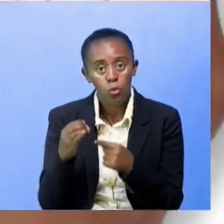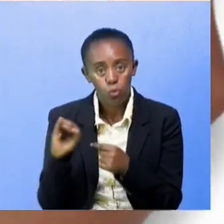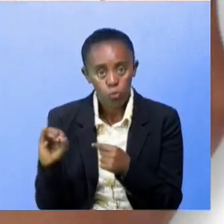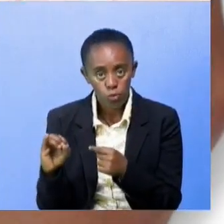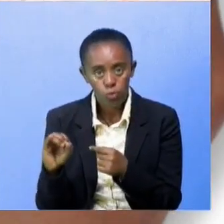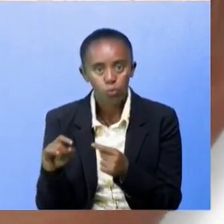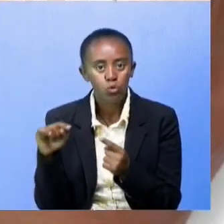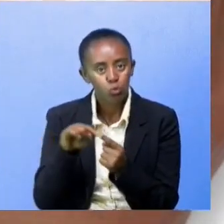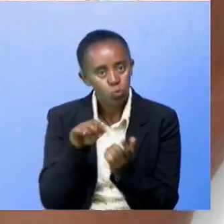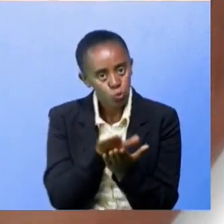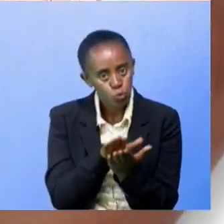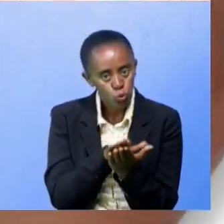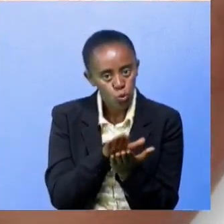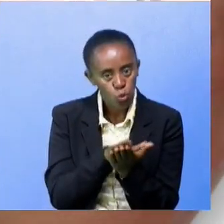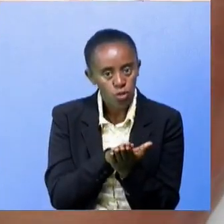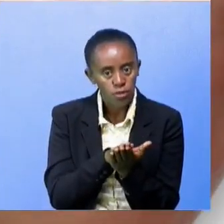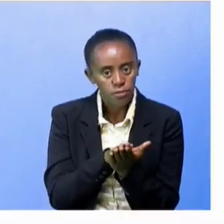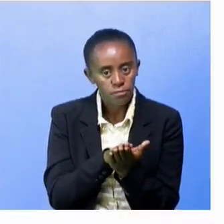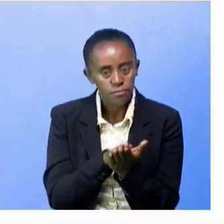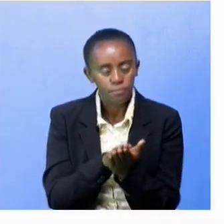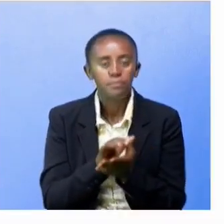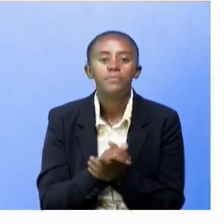to school.